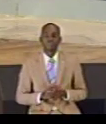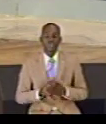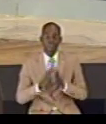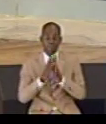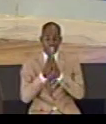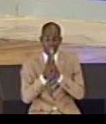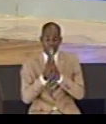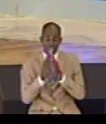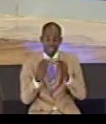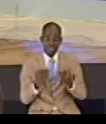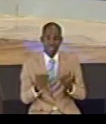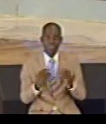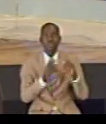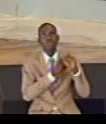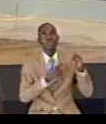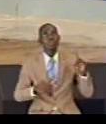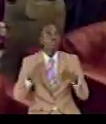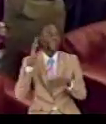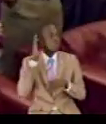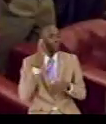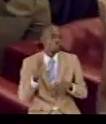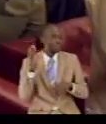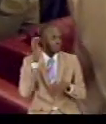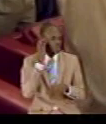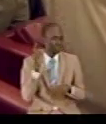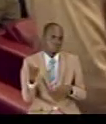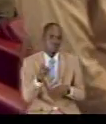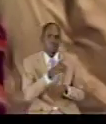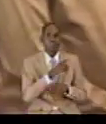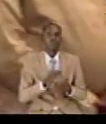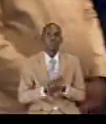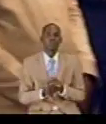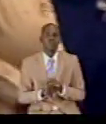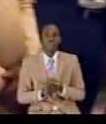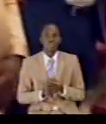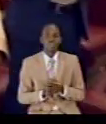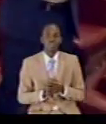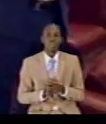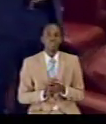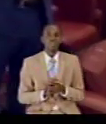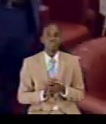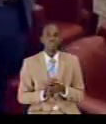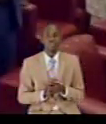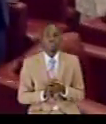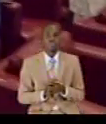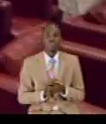mouth wide, and I will feel it.